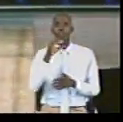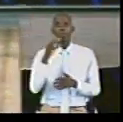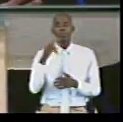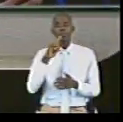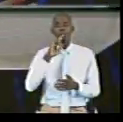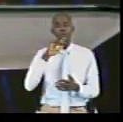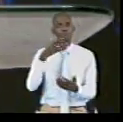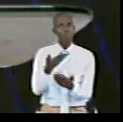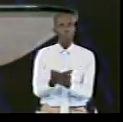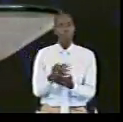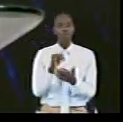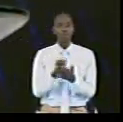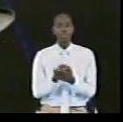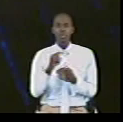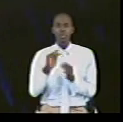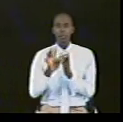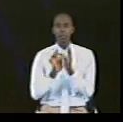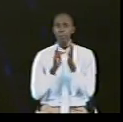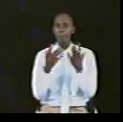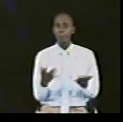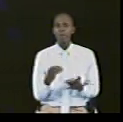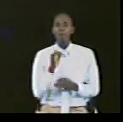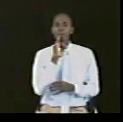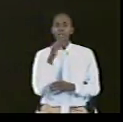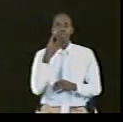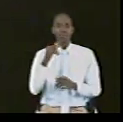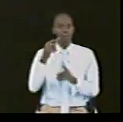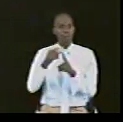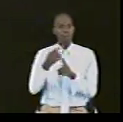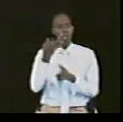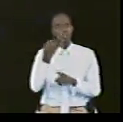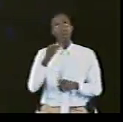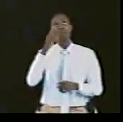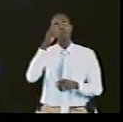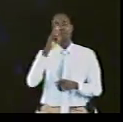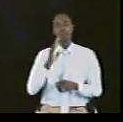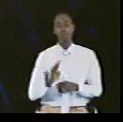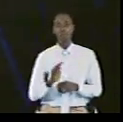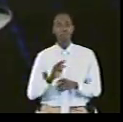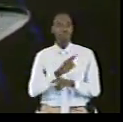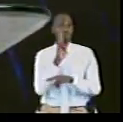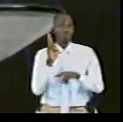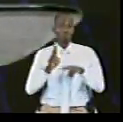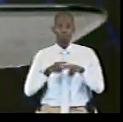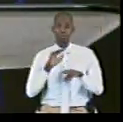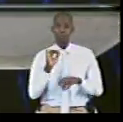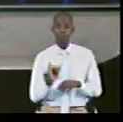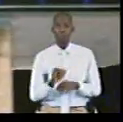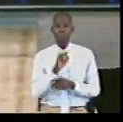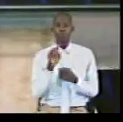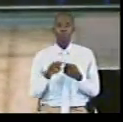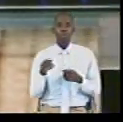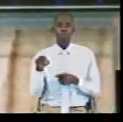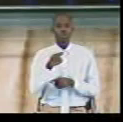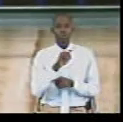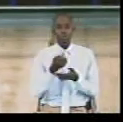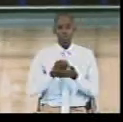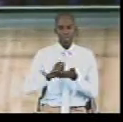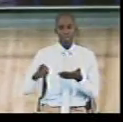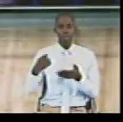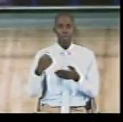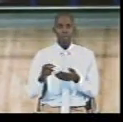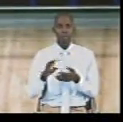the Bible is the word of God. Normally when you write the story, the history